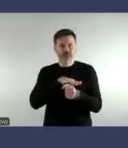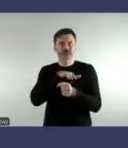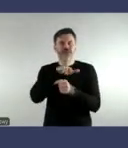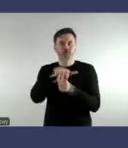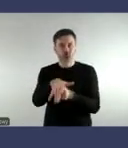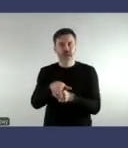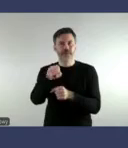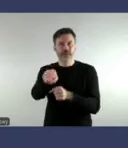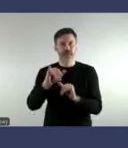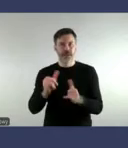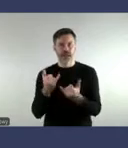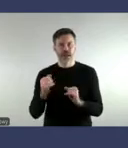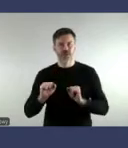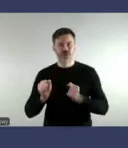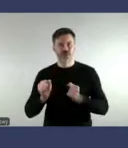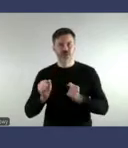beyond our